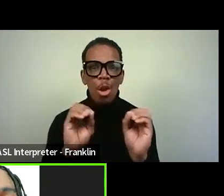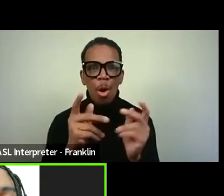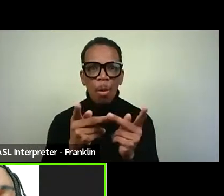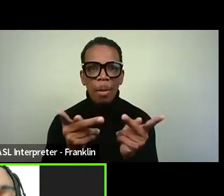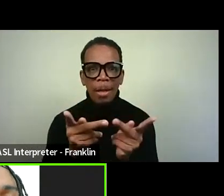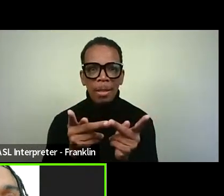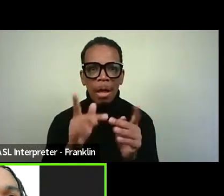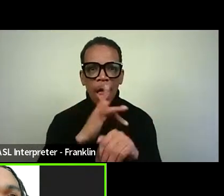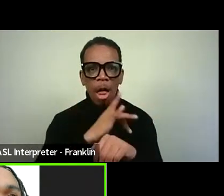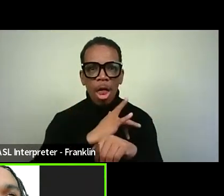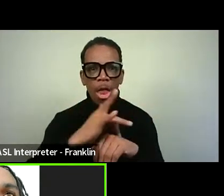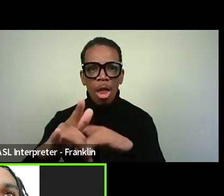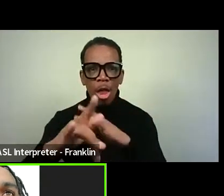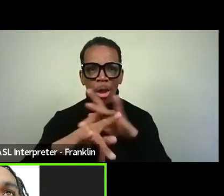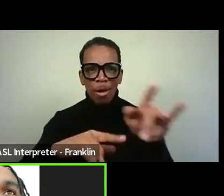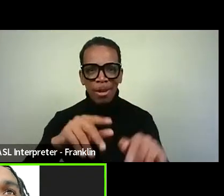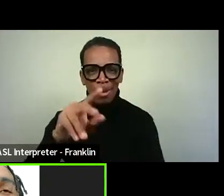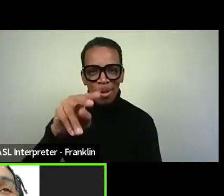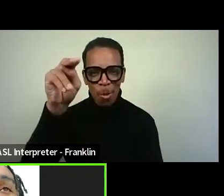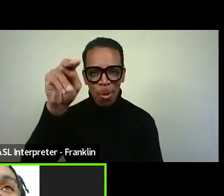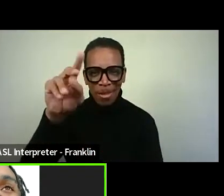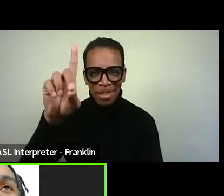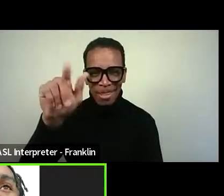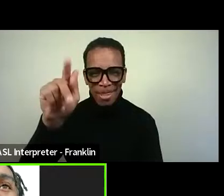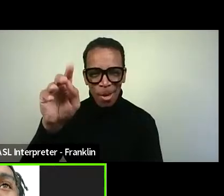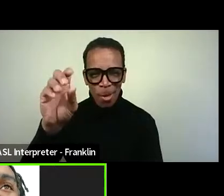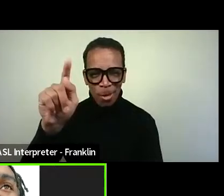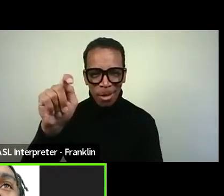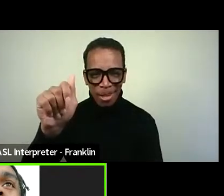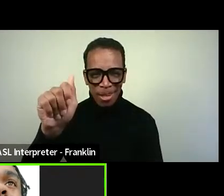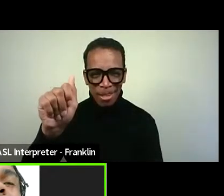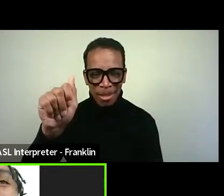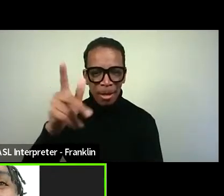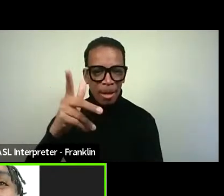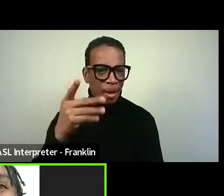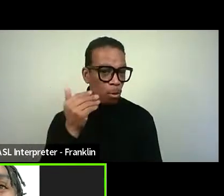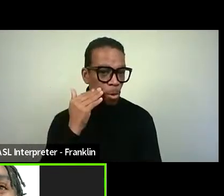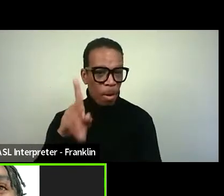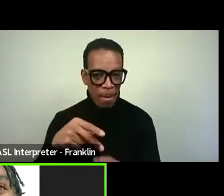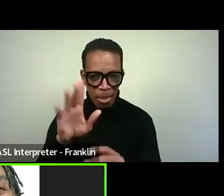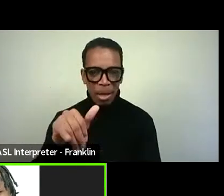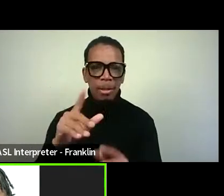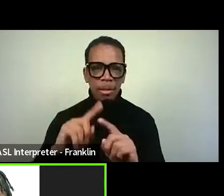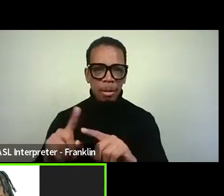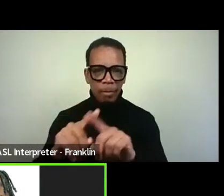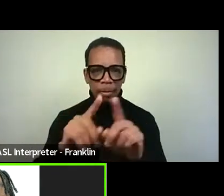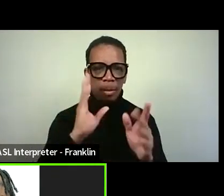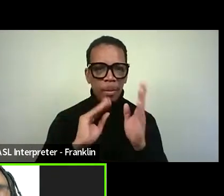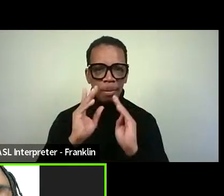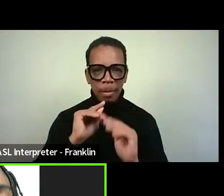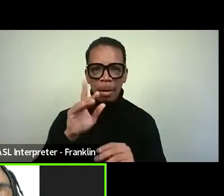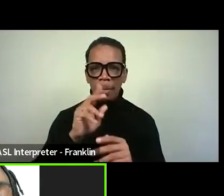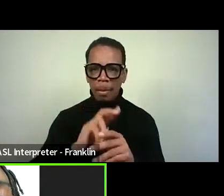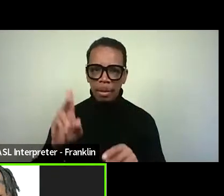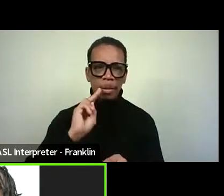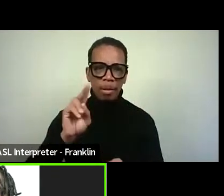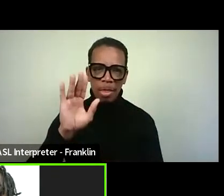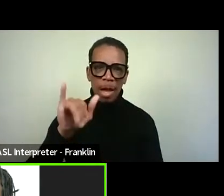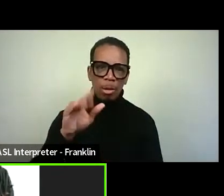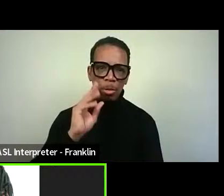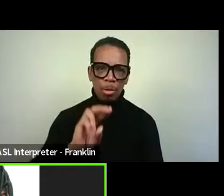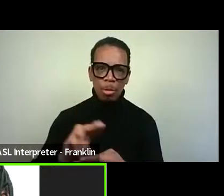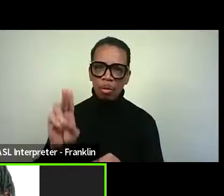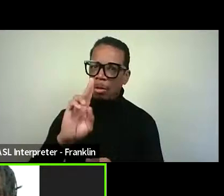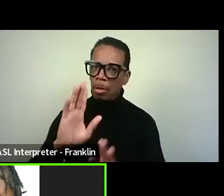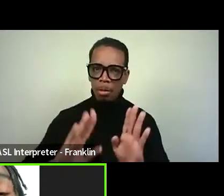know that, then you may know about a lot of different experiences that people of color may have at that university,